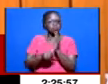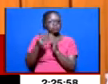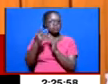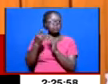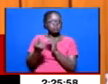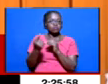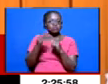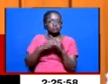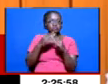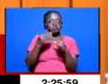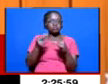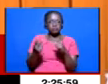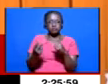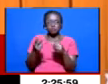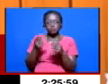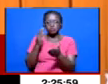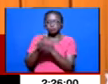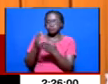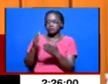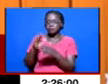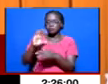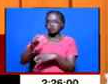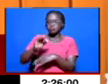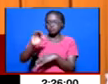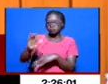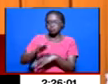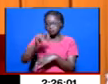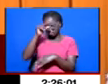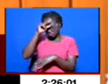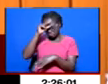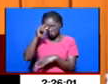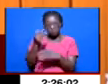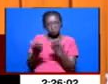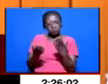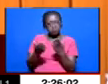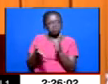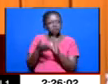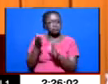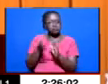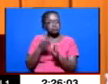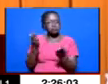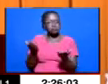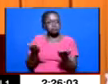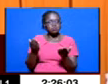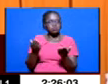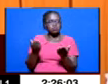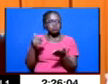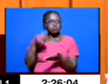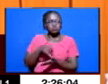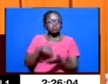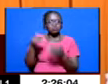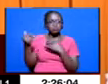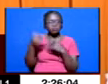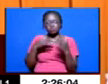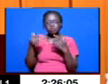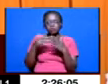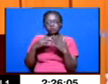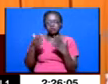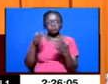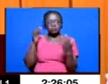suspend county governments, either in emergency arising out of internal conflict or war, for any